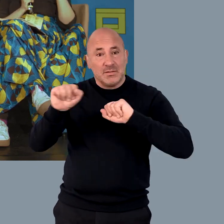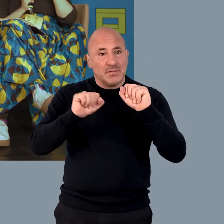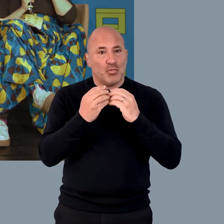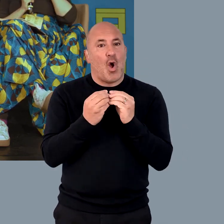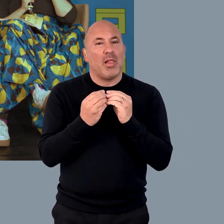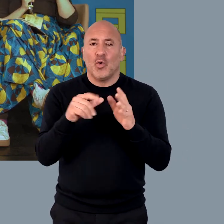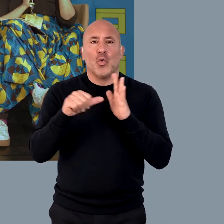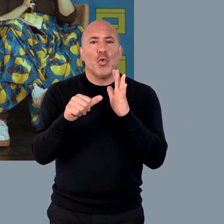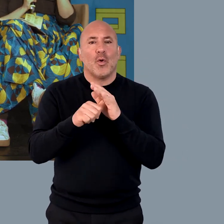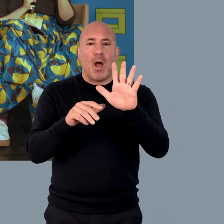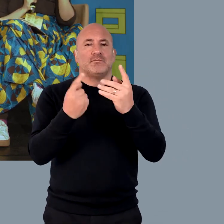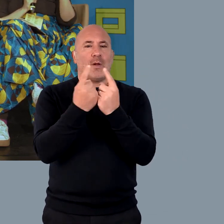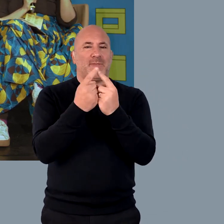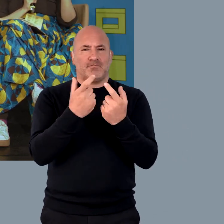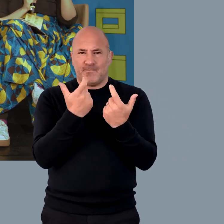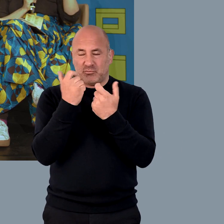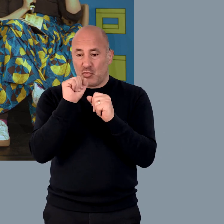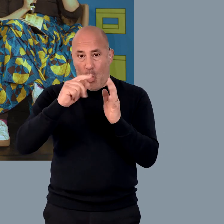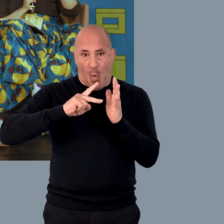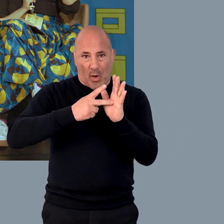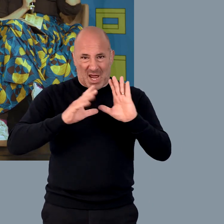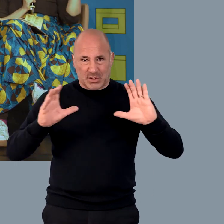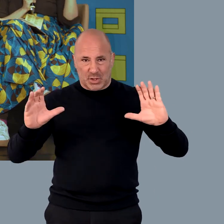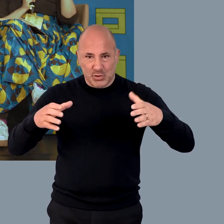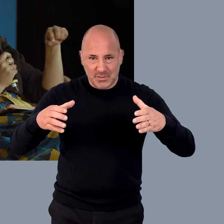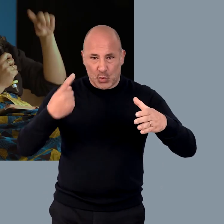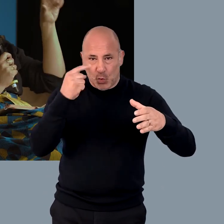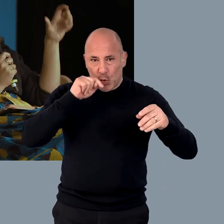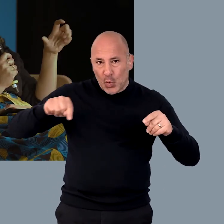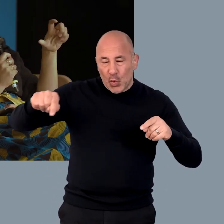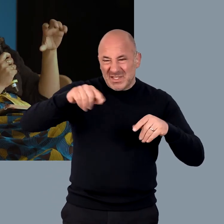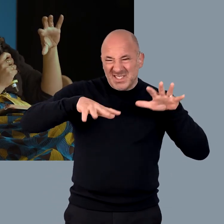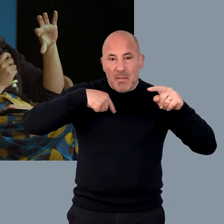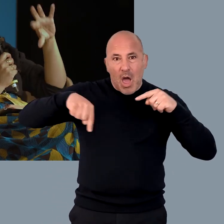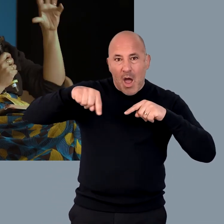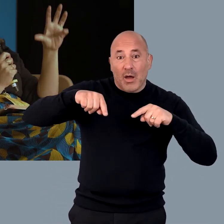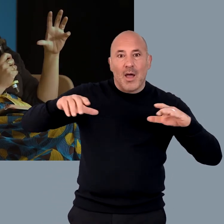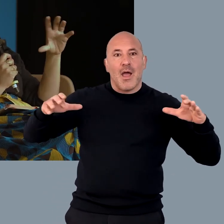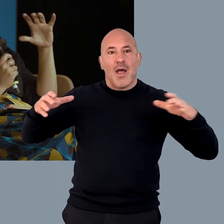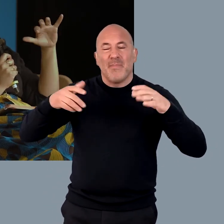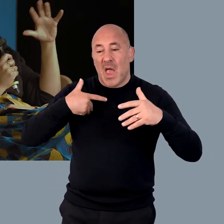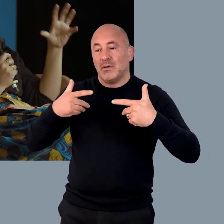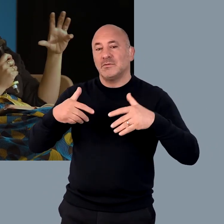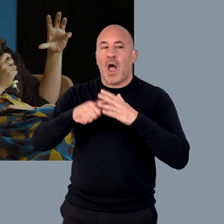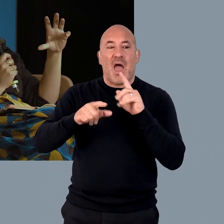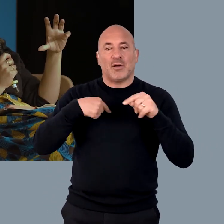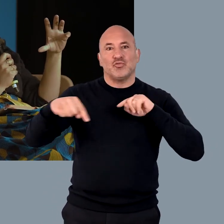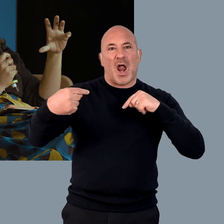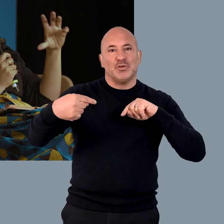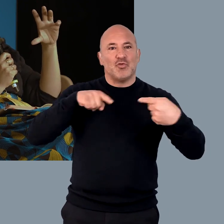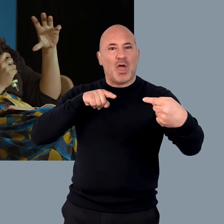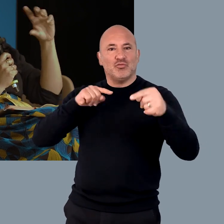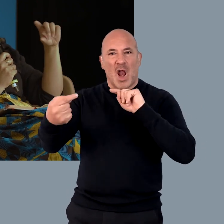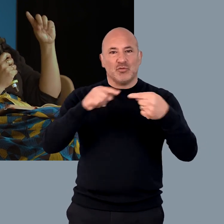is very difficult to do that. But I think there is something about finding your circle or group of organisations who are in a similar